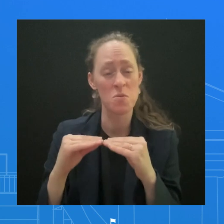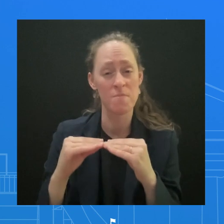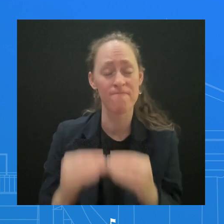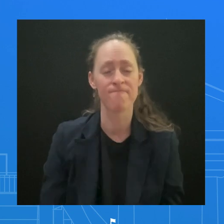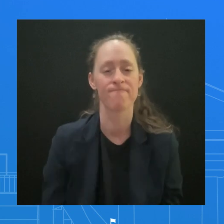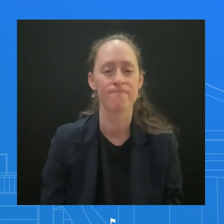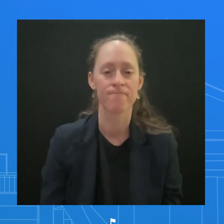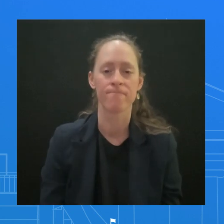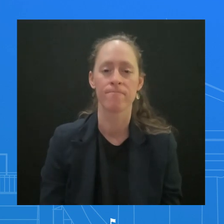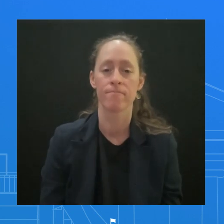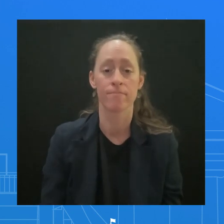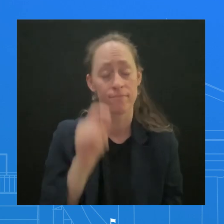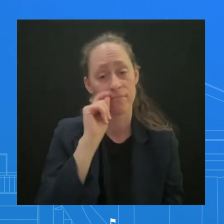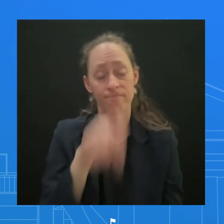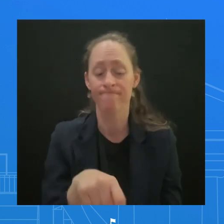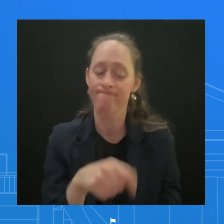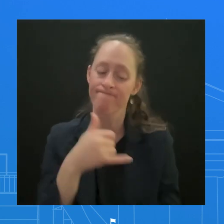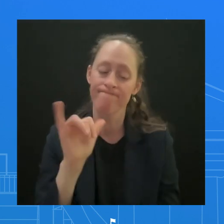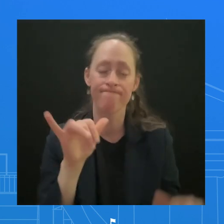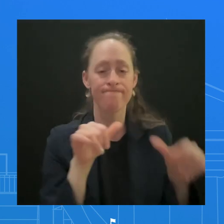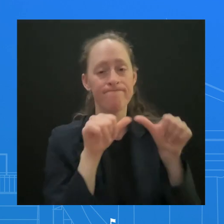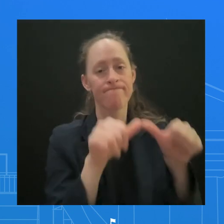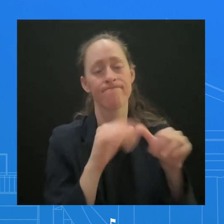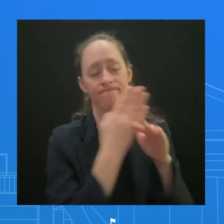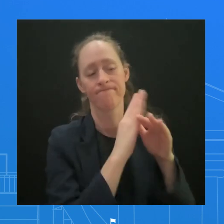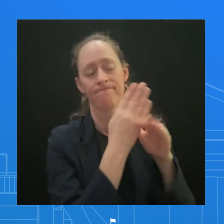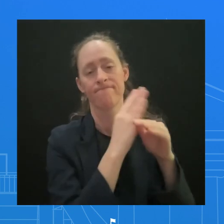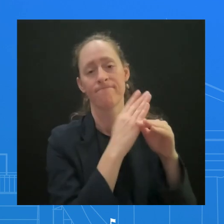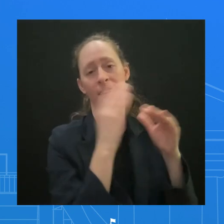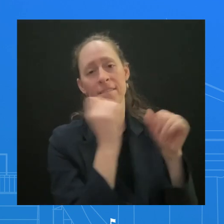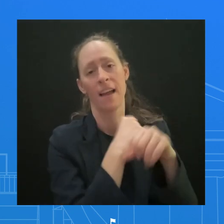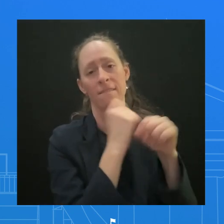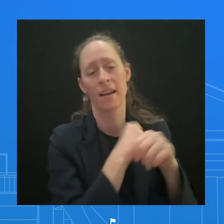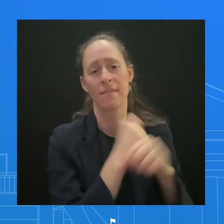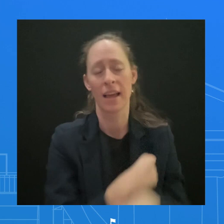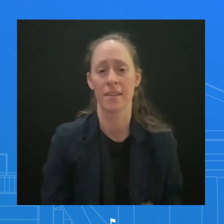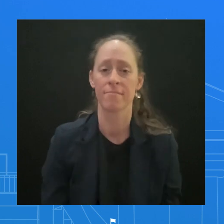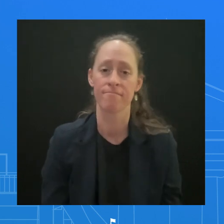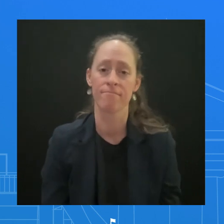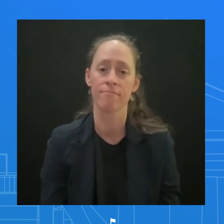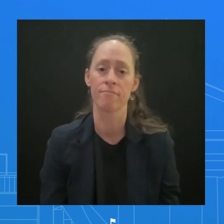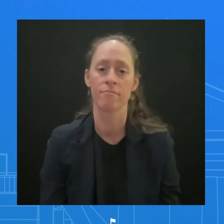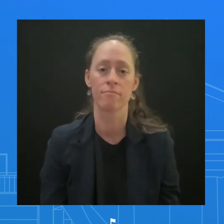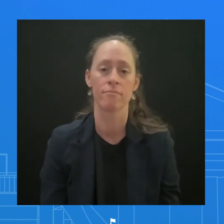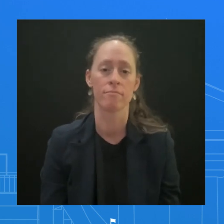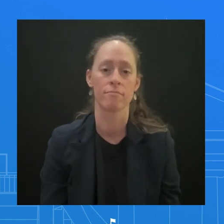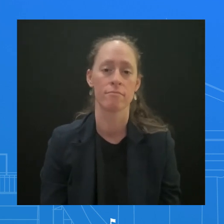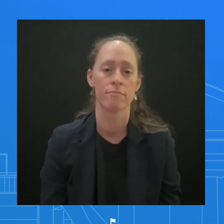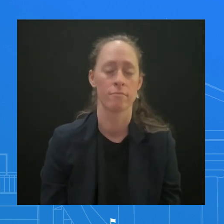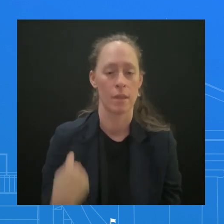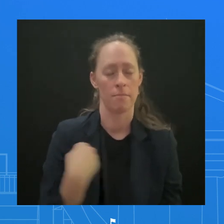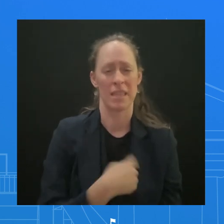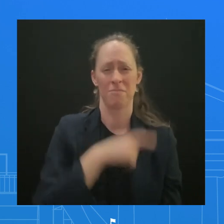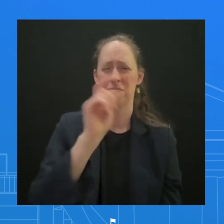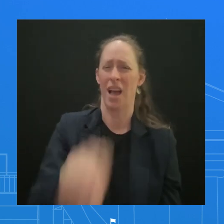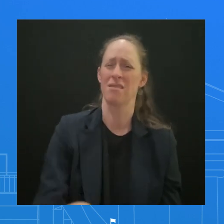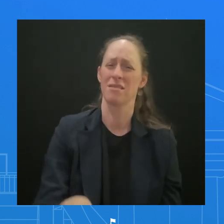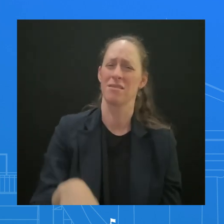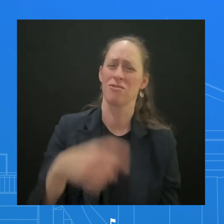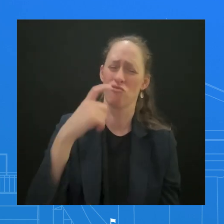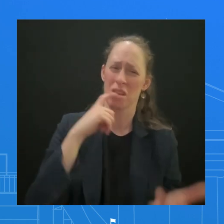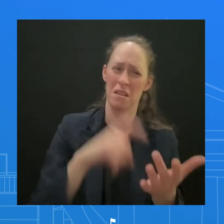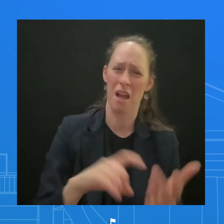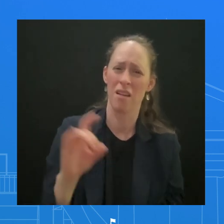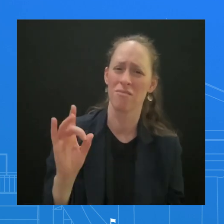this. I think we just all have to recognize that combat can be unpredictable, and sometimes